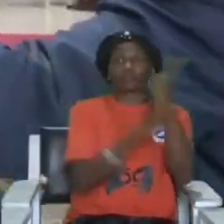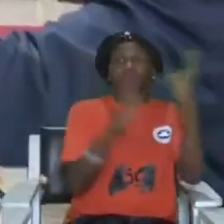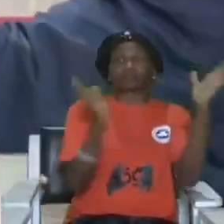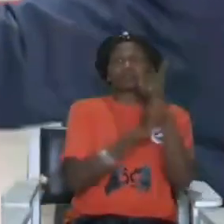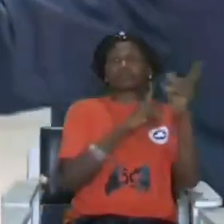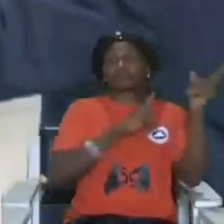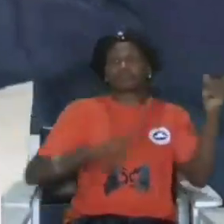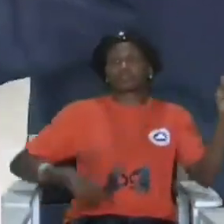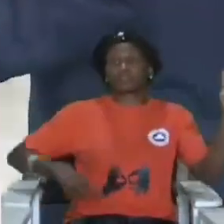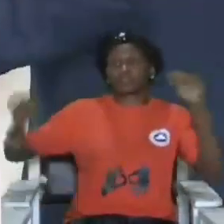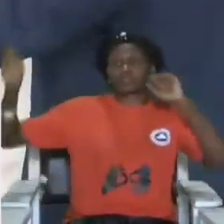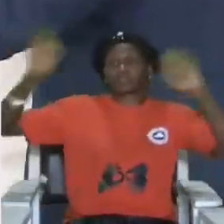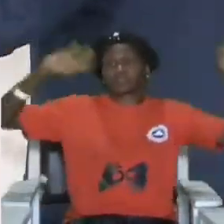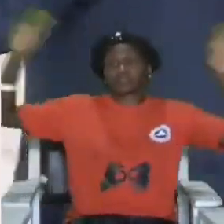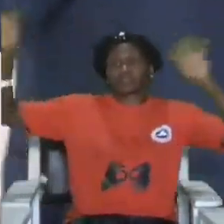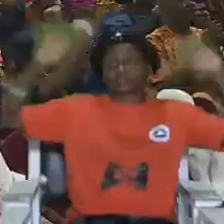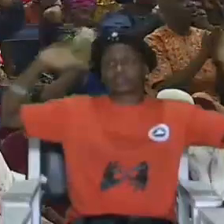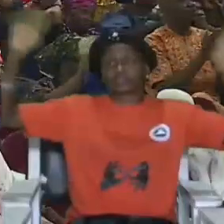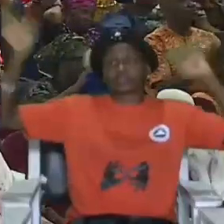the Lord.